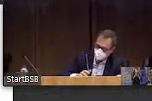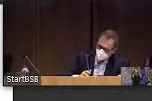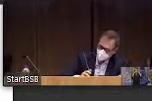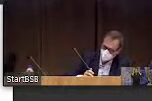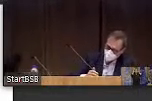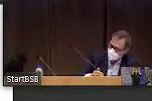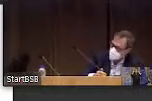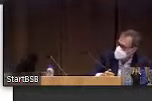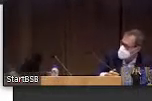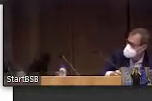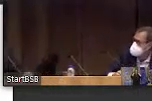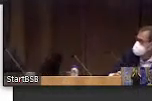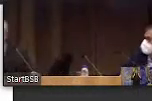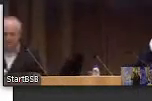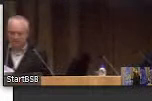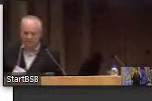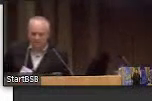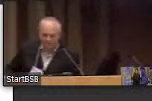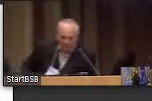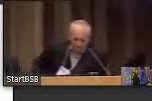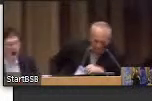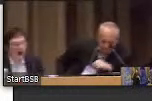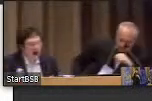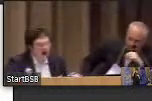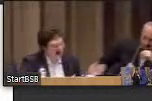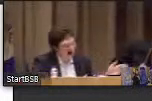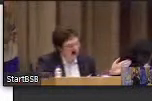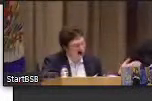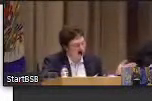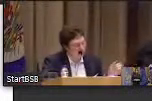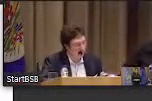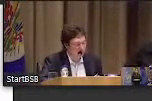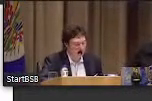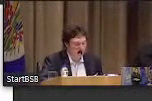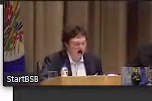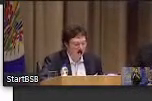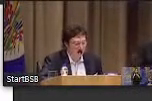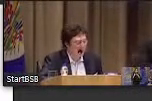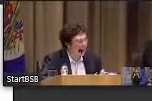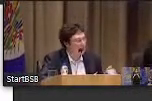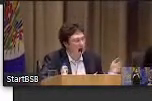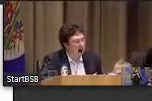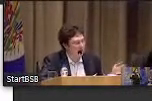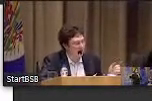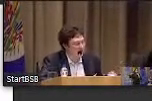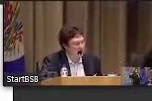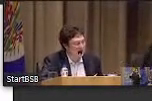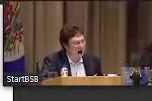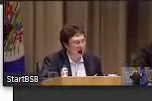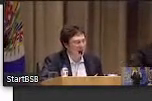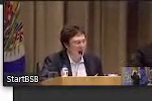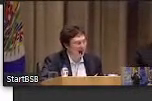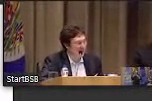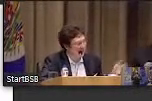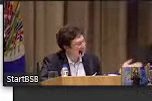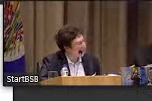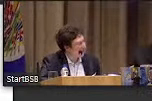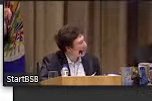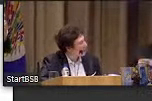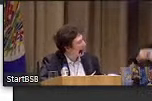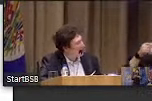it's very difficult. Perfect. Thank you. Thank you, Professor Ricardo. Thank you, Dr. Roberto and